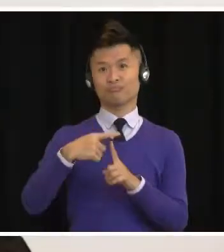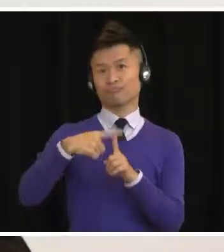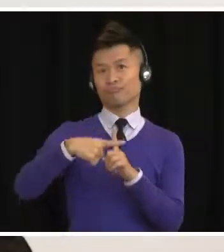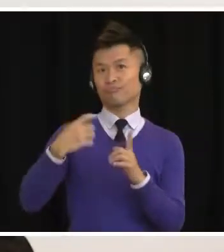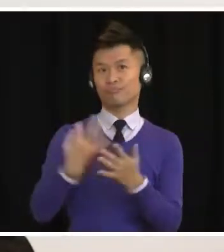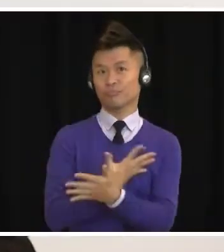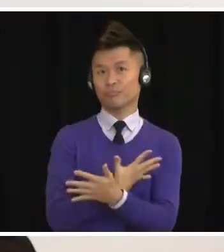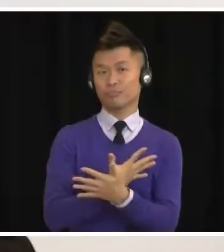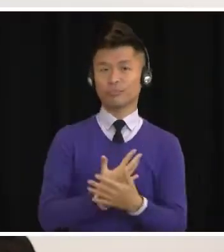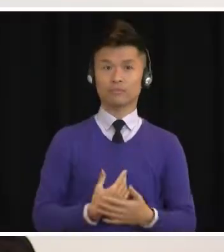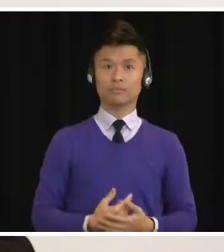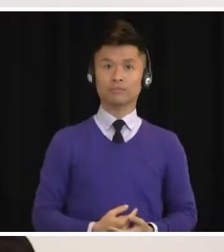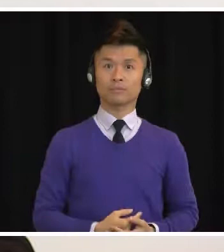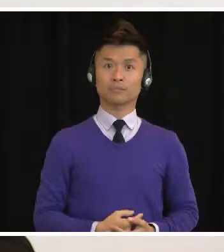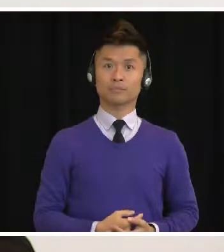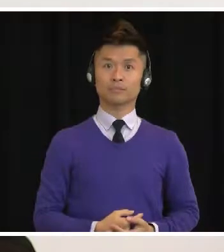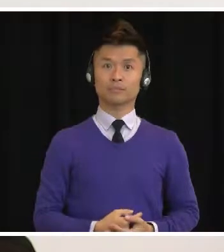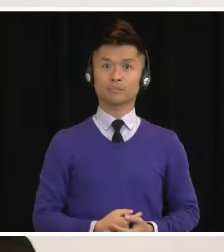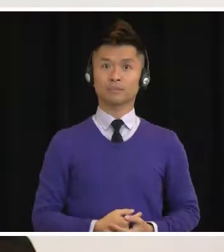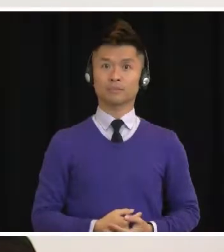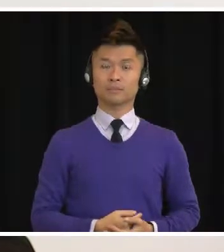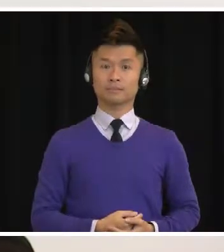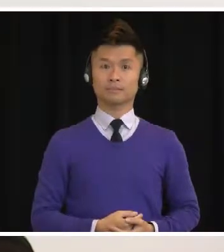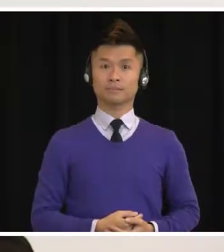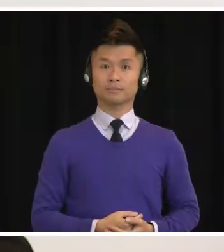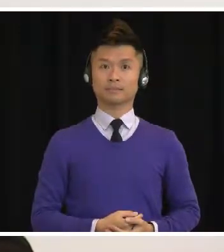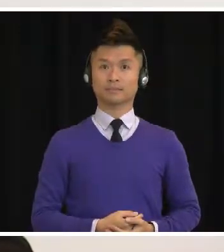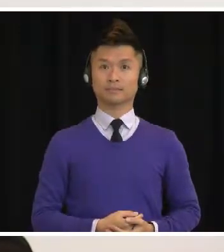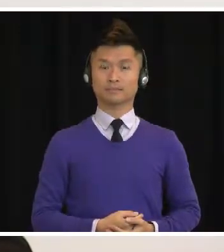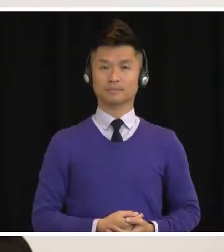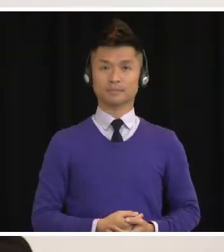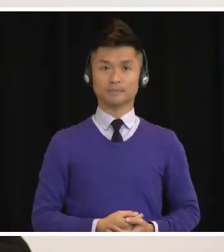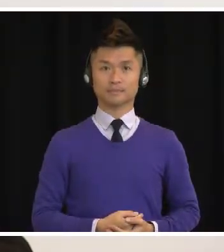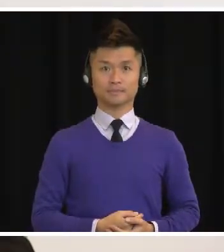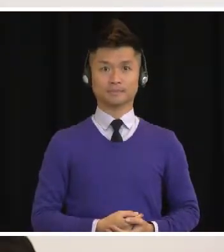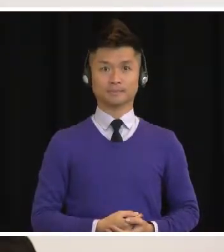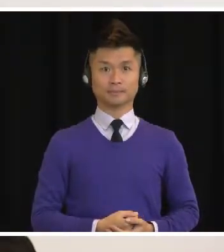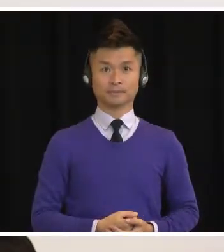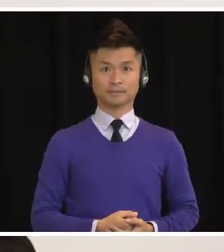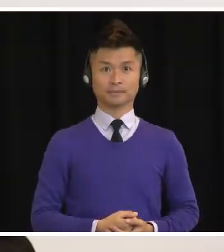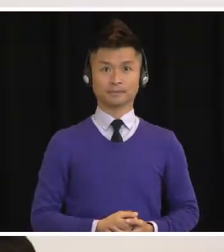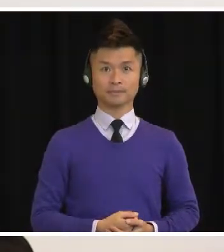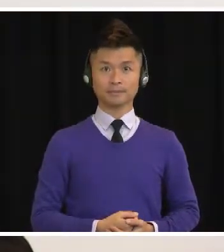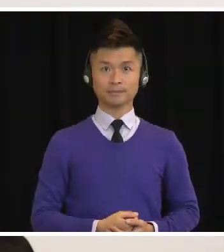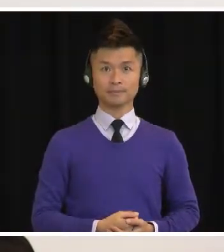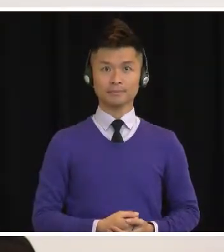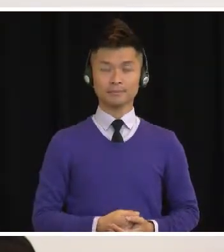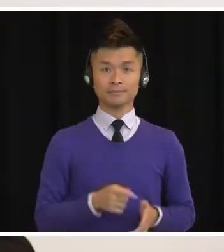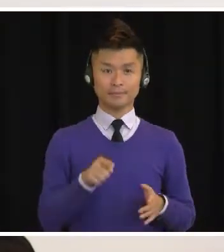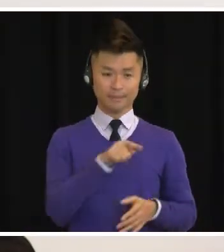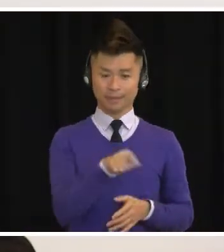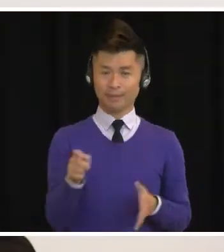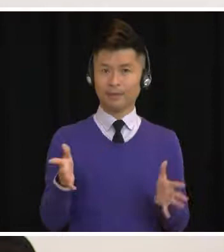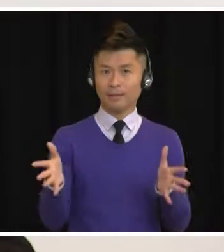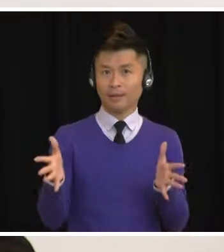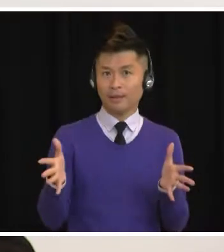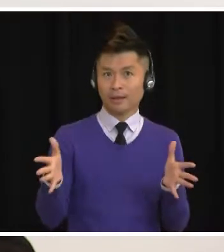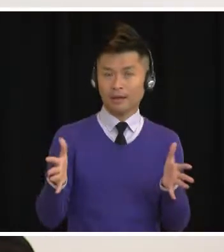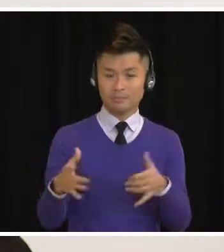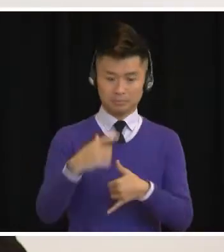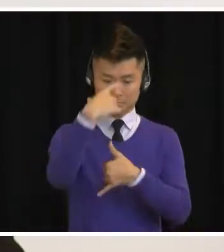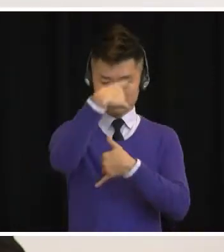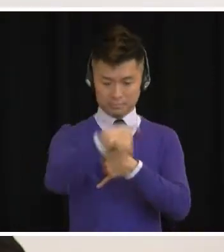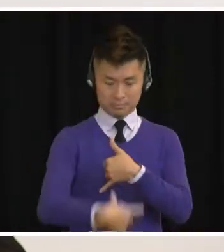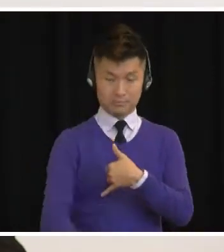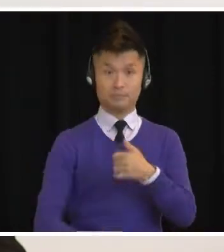what is the difference why is the difference in the mental capacity of a person